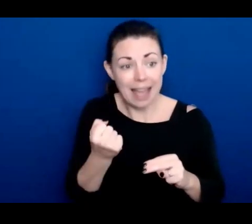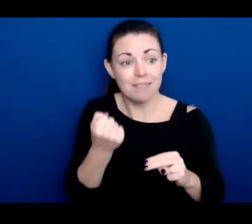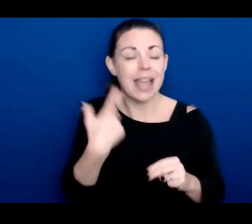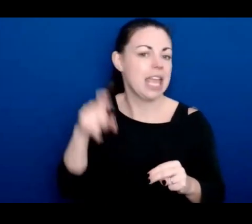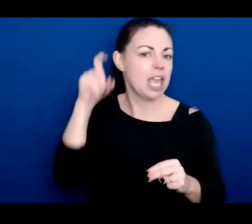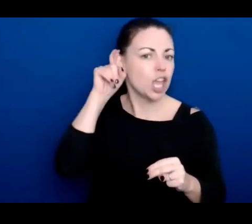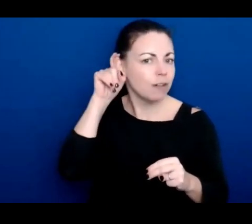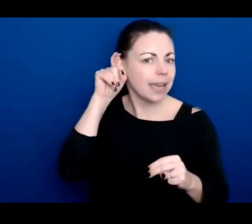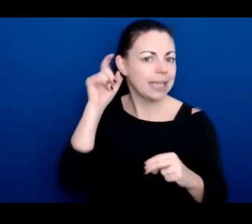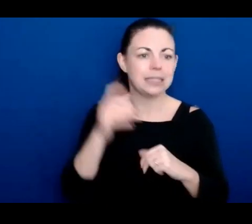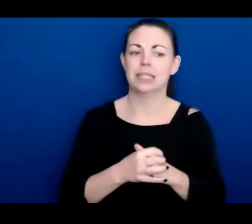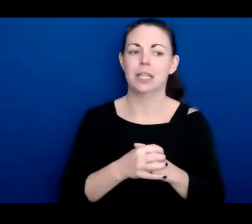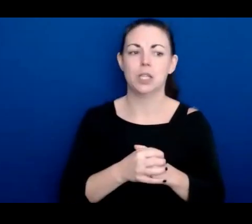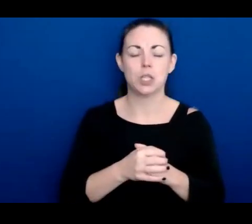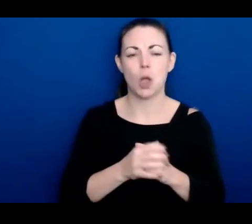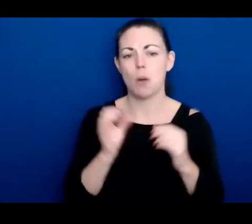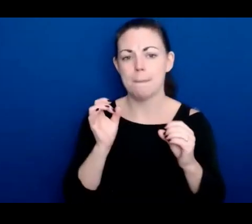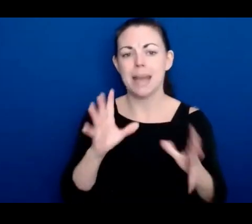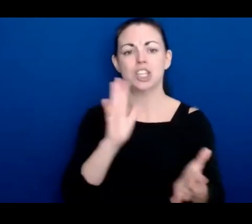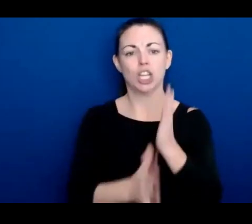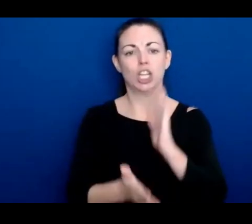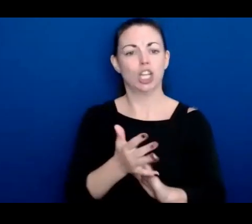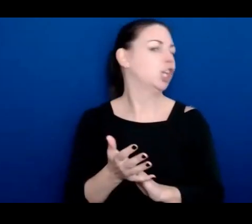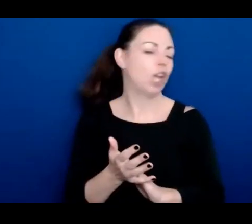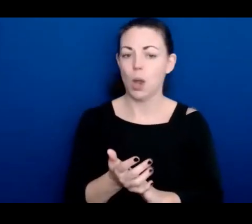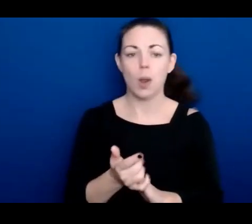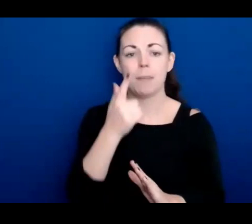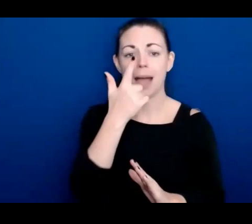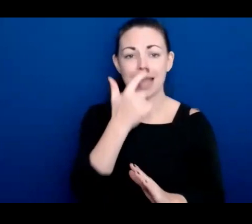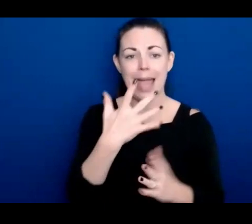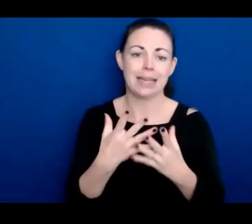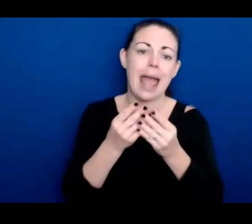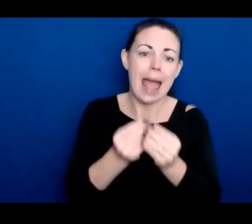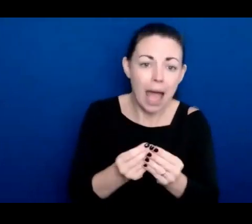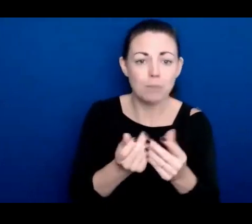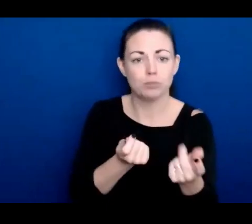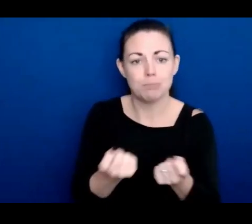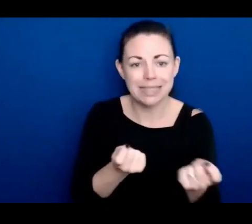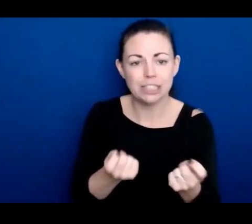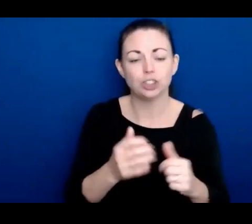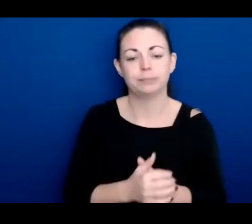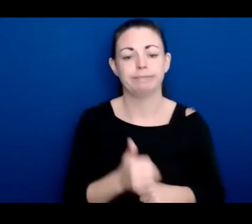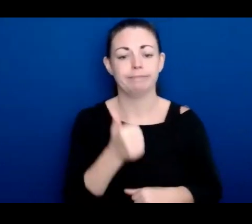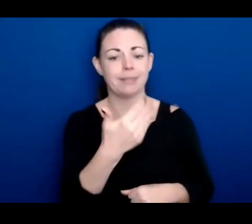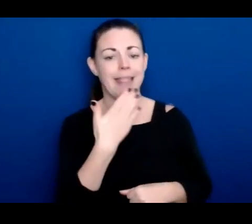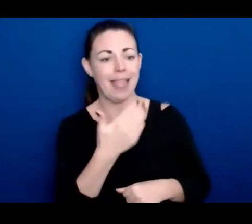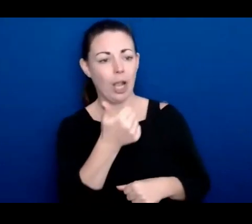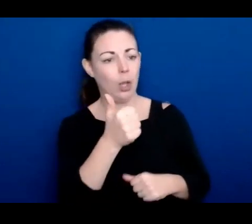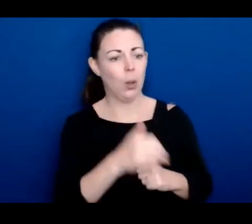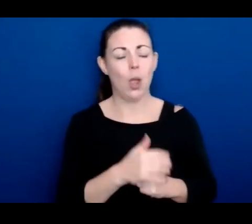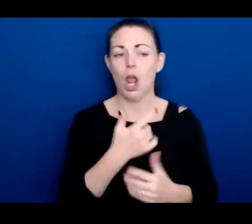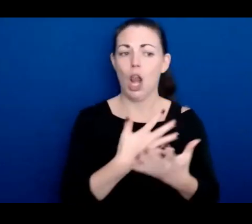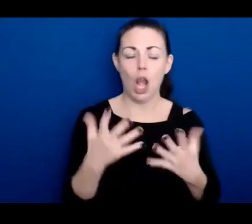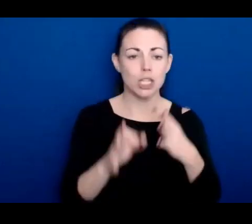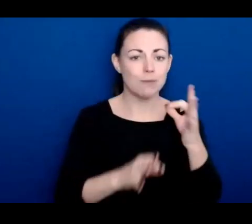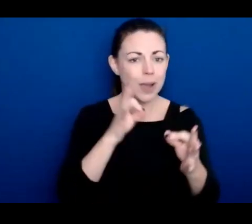always. It's not a magic bullet, but it can often help. That's great. Thanks. There's quite a lot of questions that I've